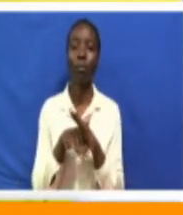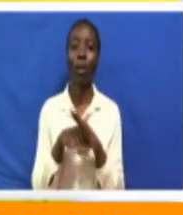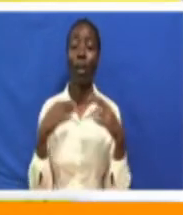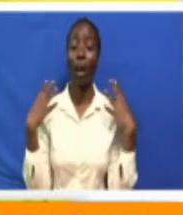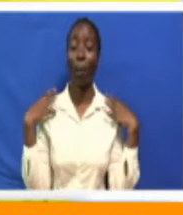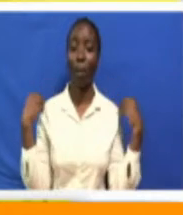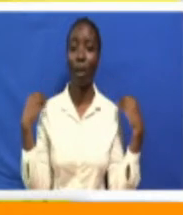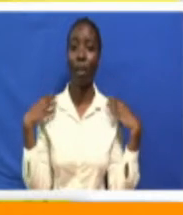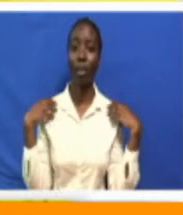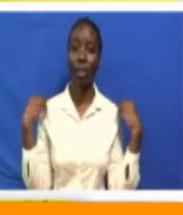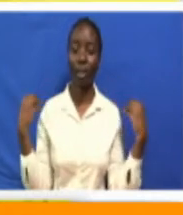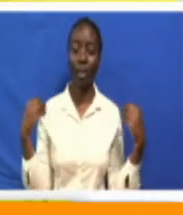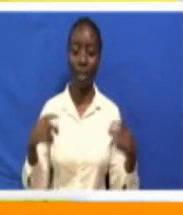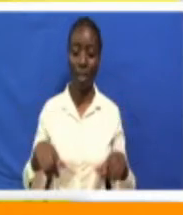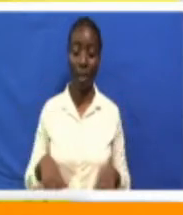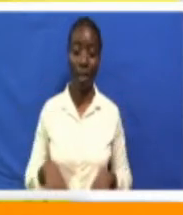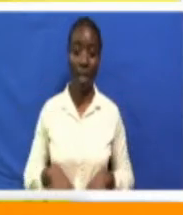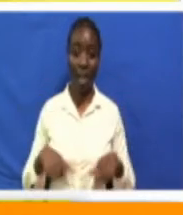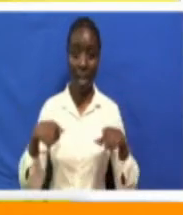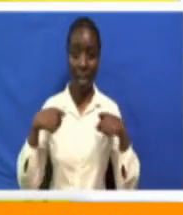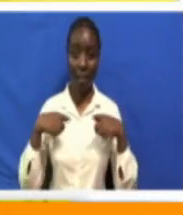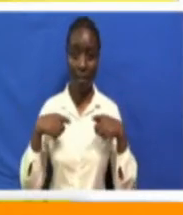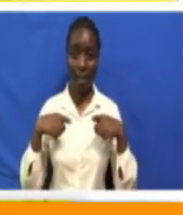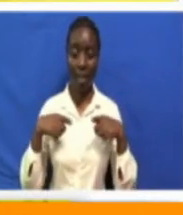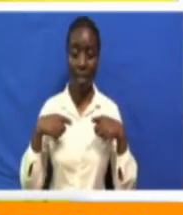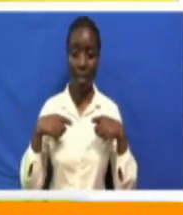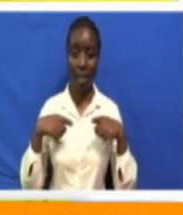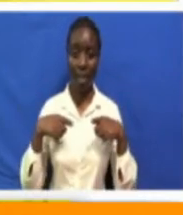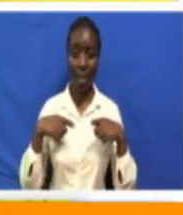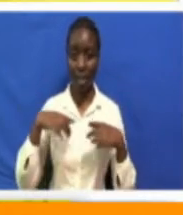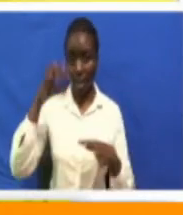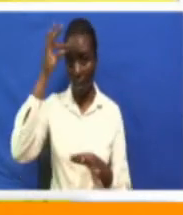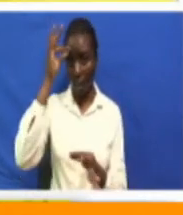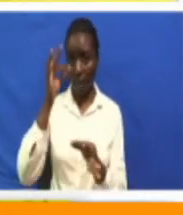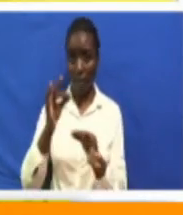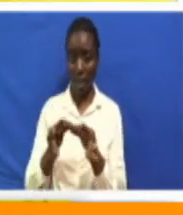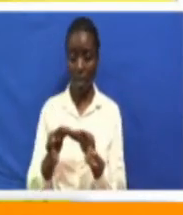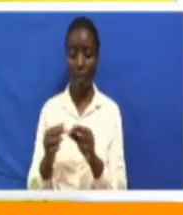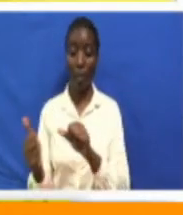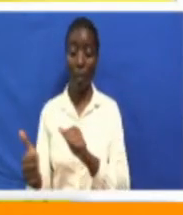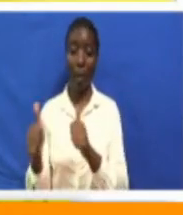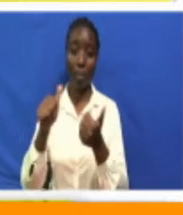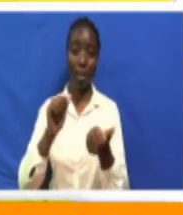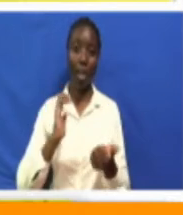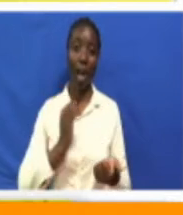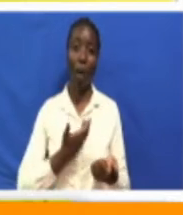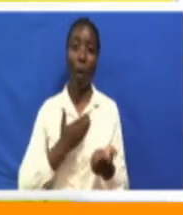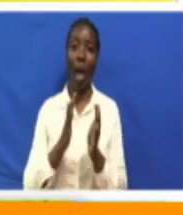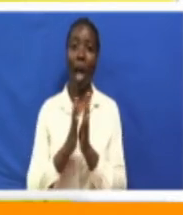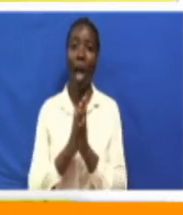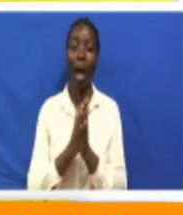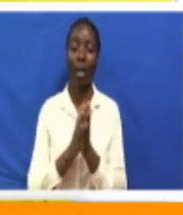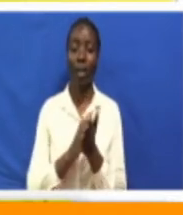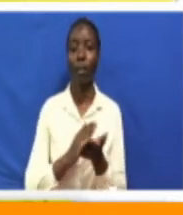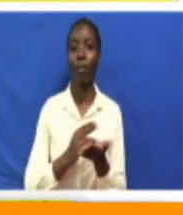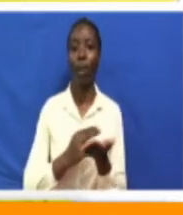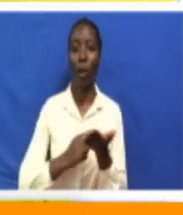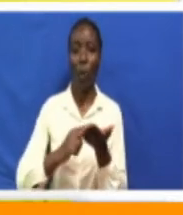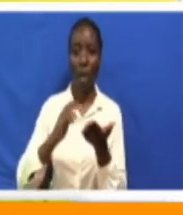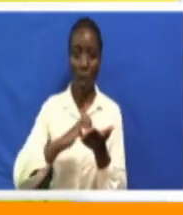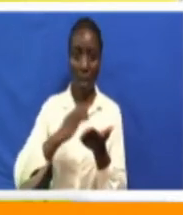members living the life of our baptism and Eucharistic celebration